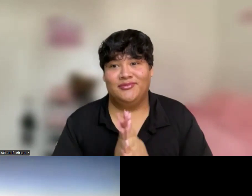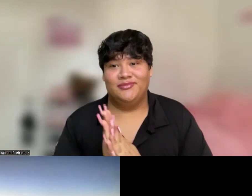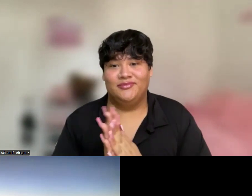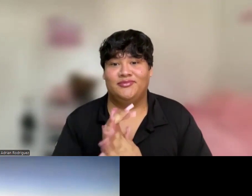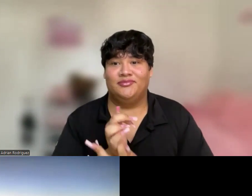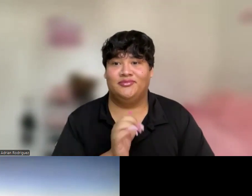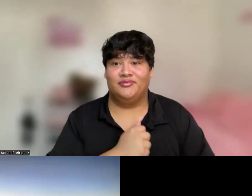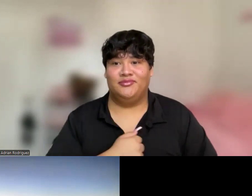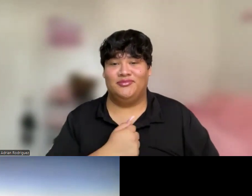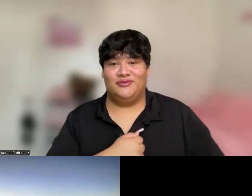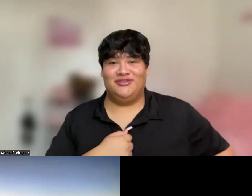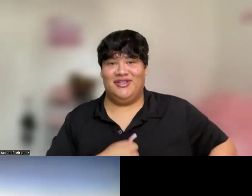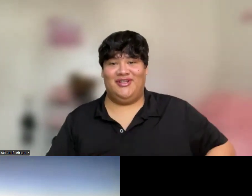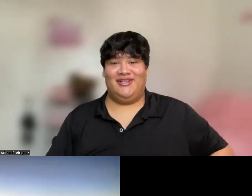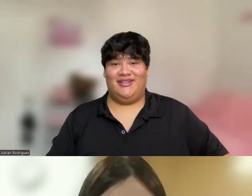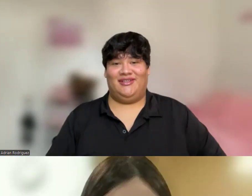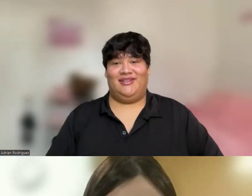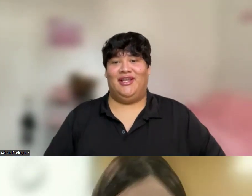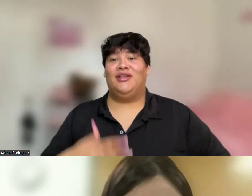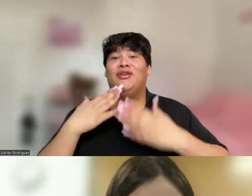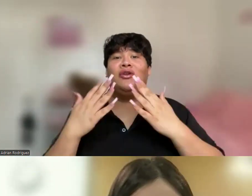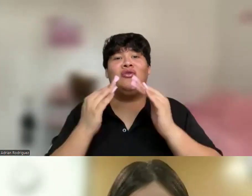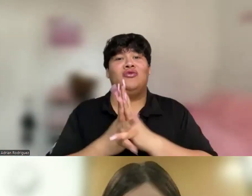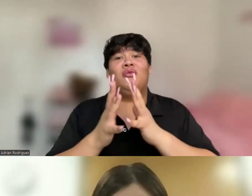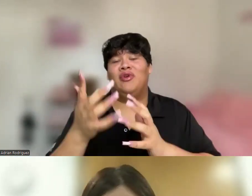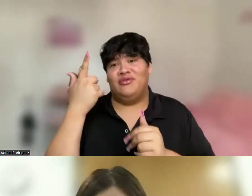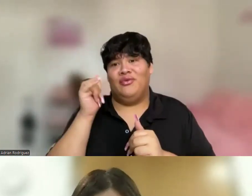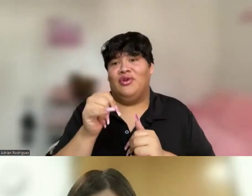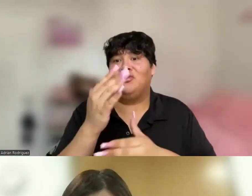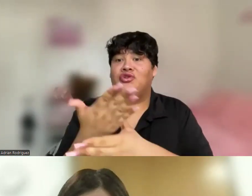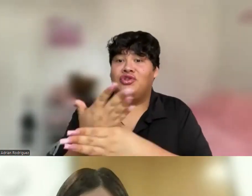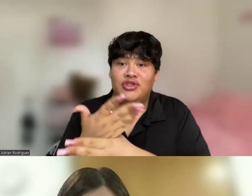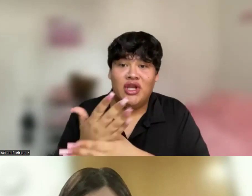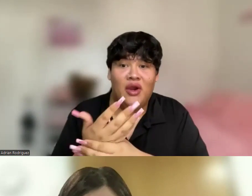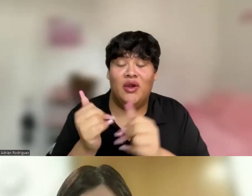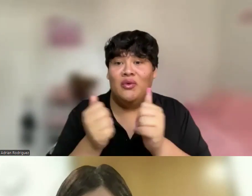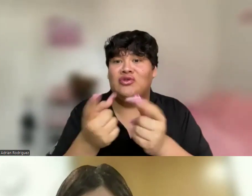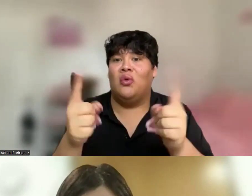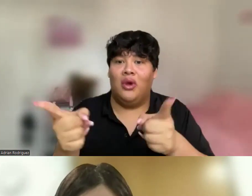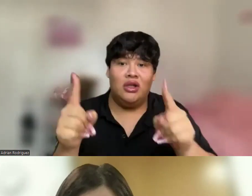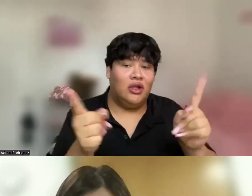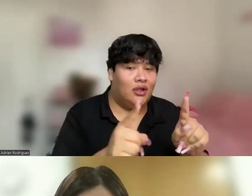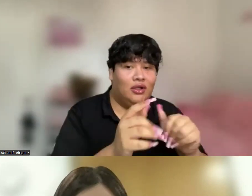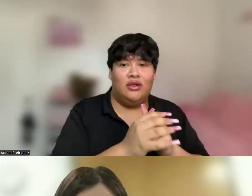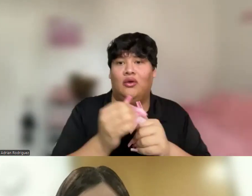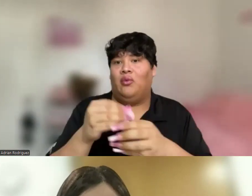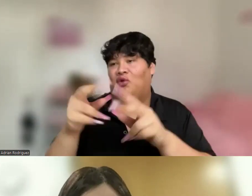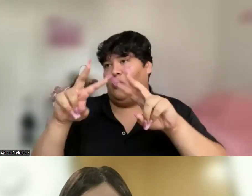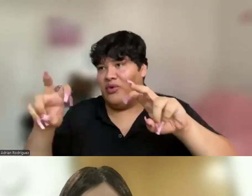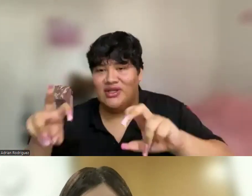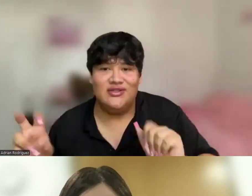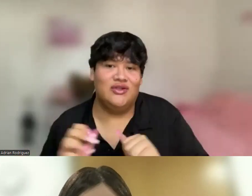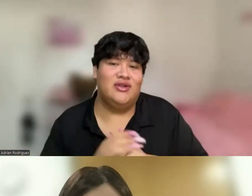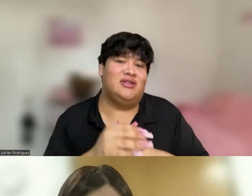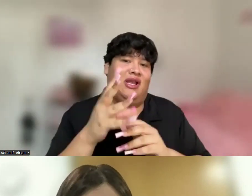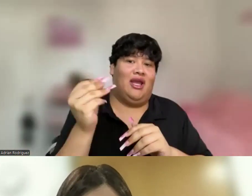Sorry. Thank you so much, Dr. Klosky, for sharing what's going on in research and